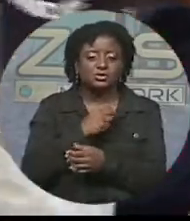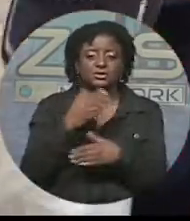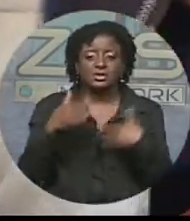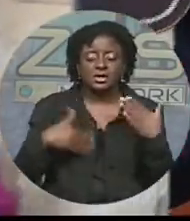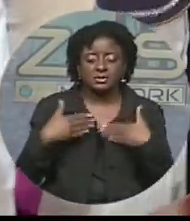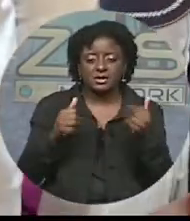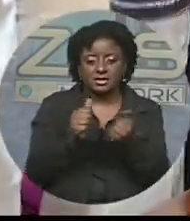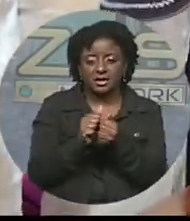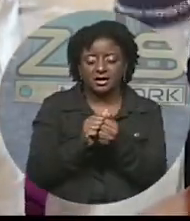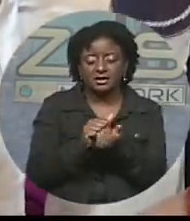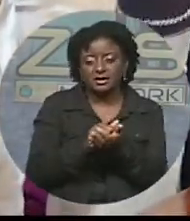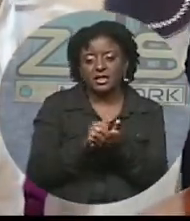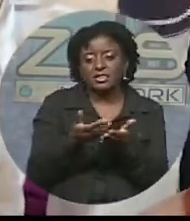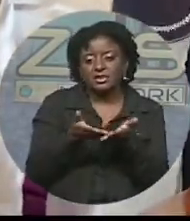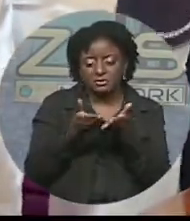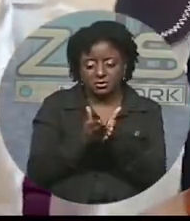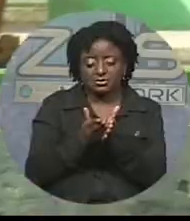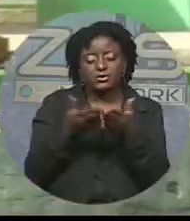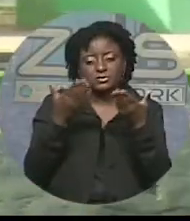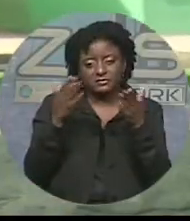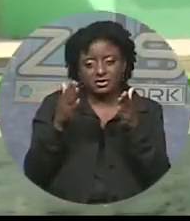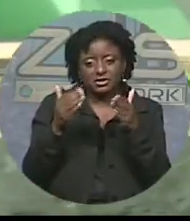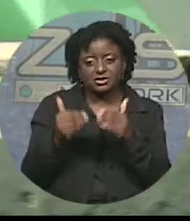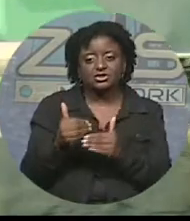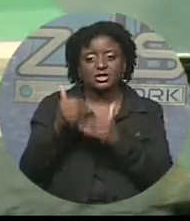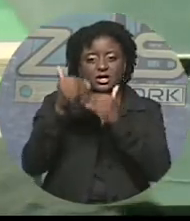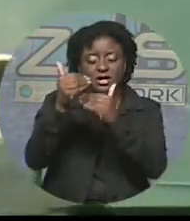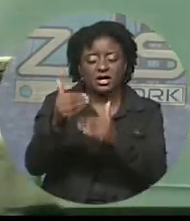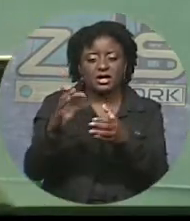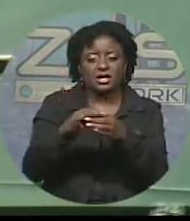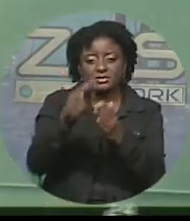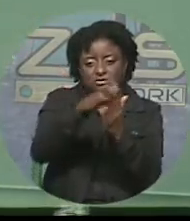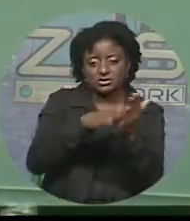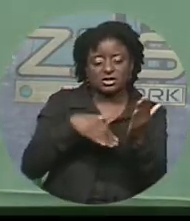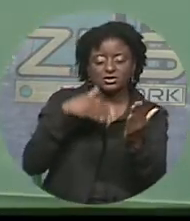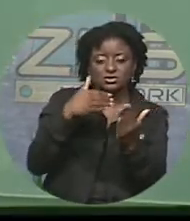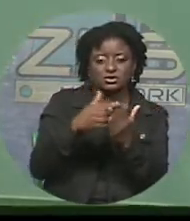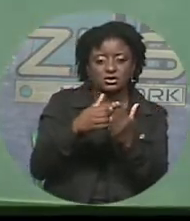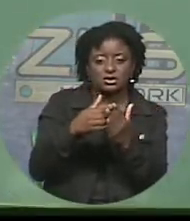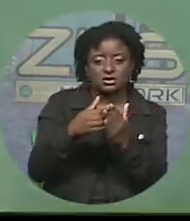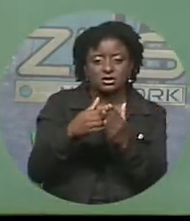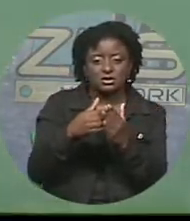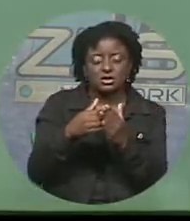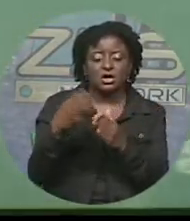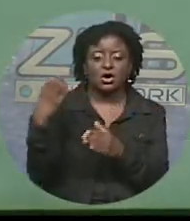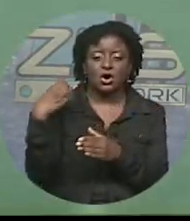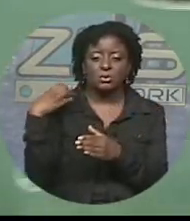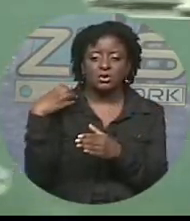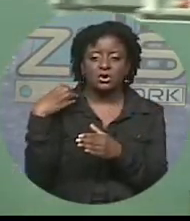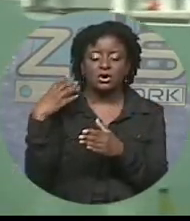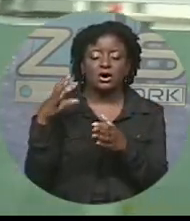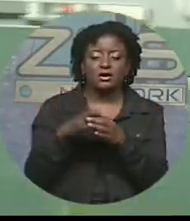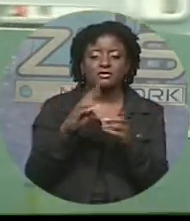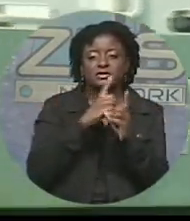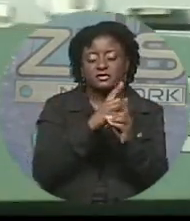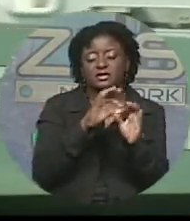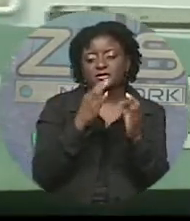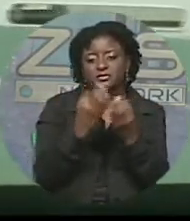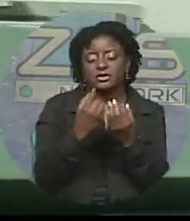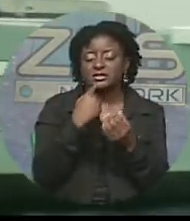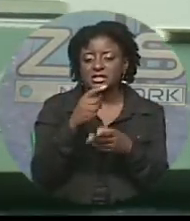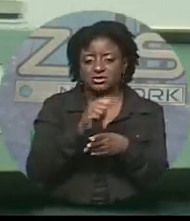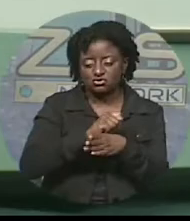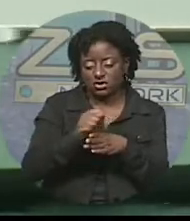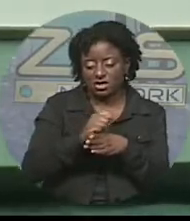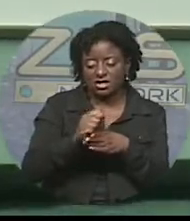schedule. Now, this vessel is expected to be commissioned at month's end. Commodore of the Royal Bahamas Defense Force, Roderick Bowe, said training was the first